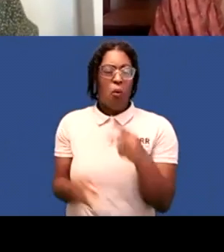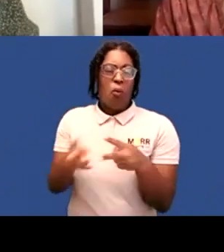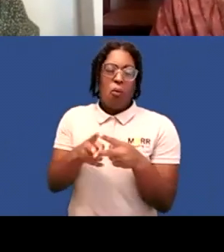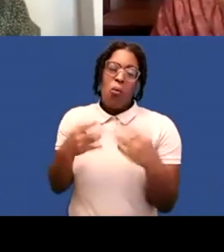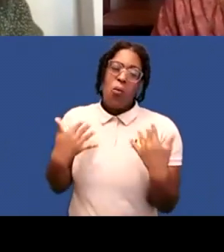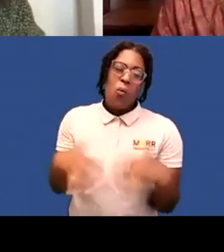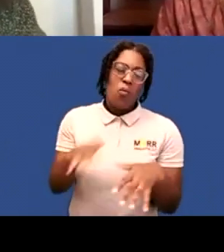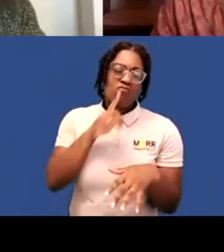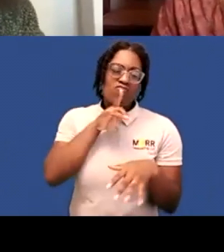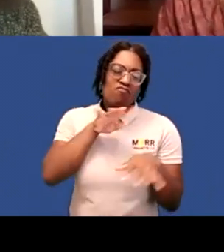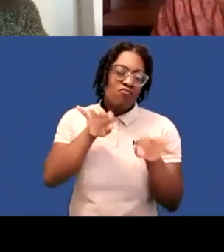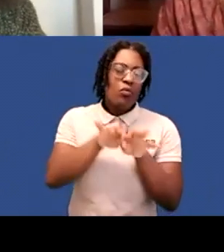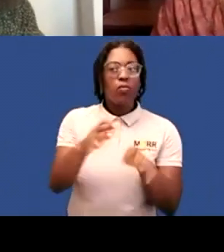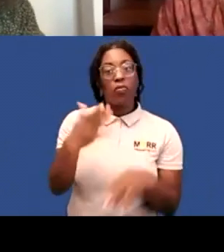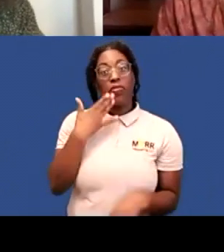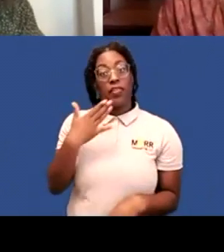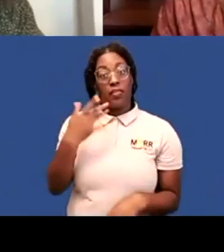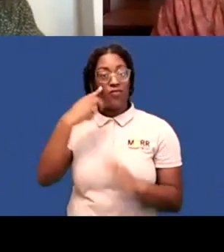Sierra.